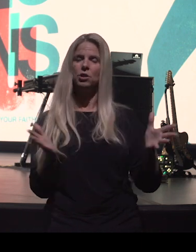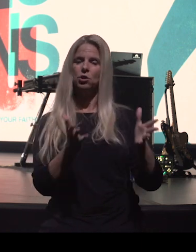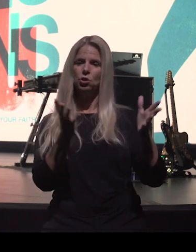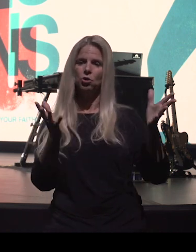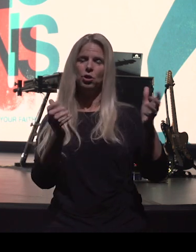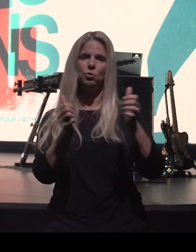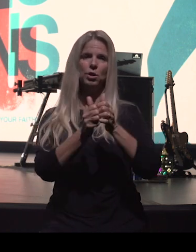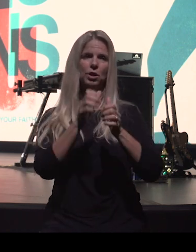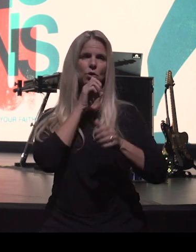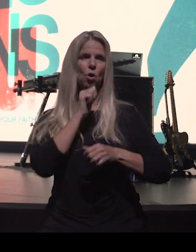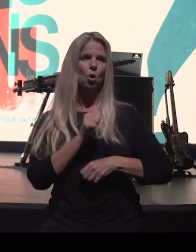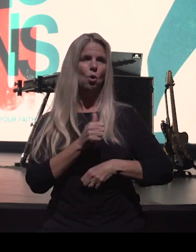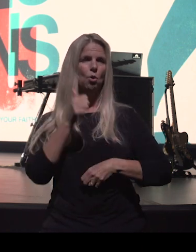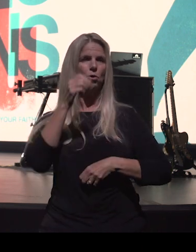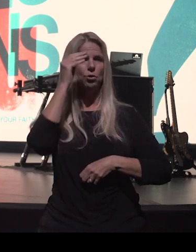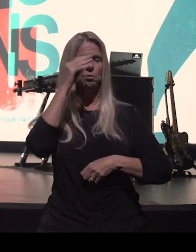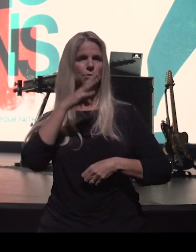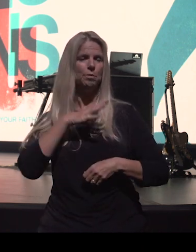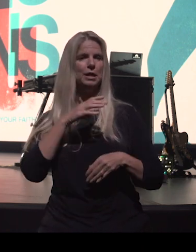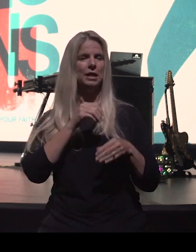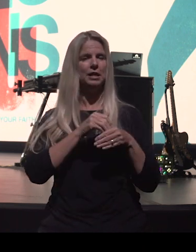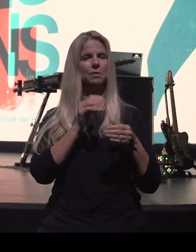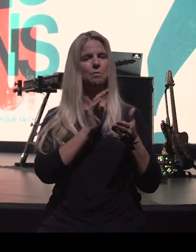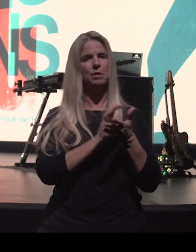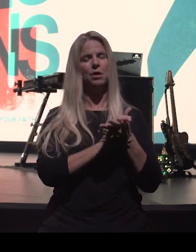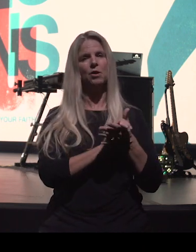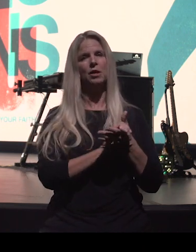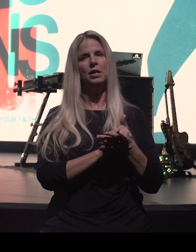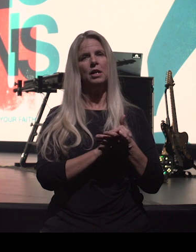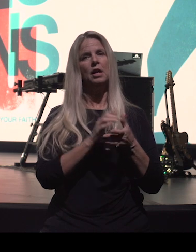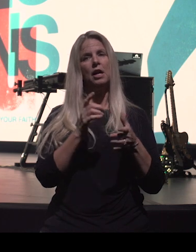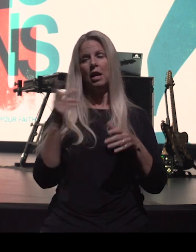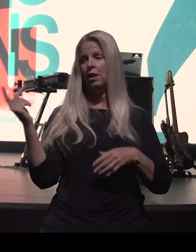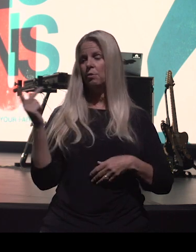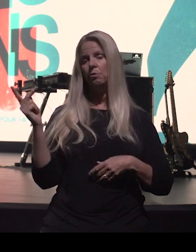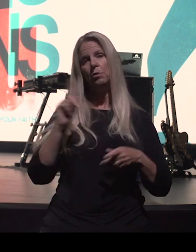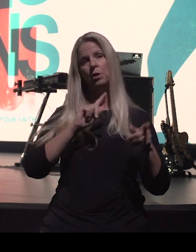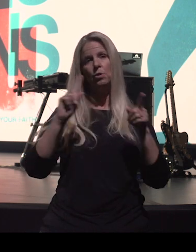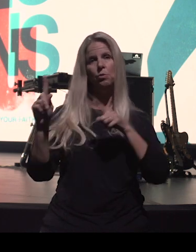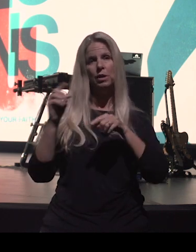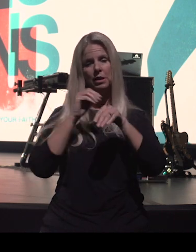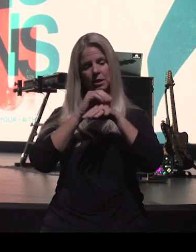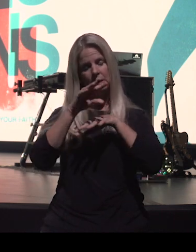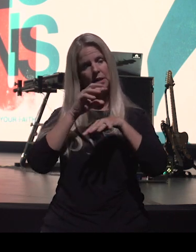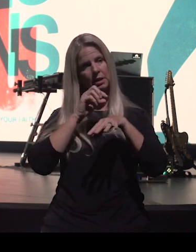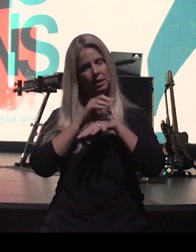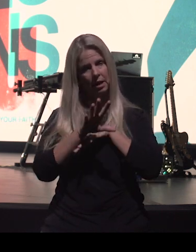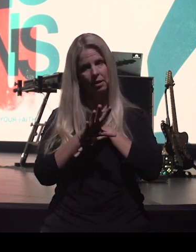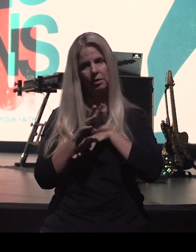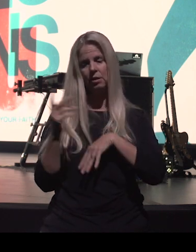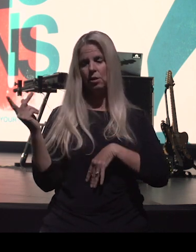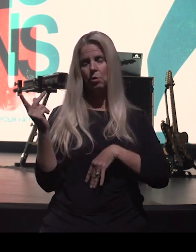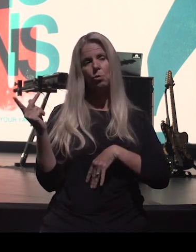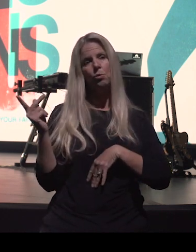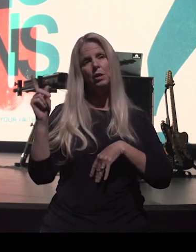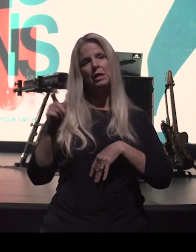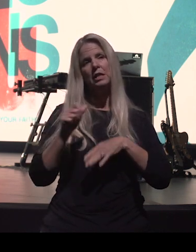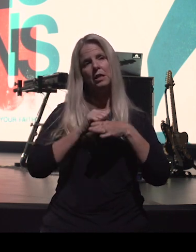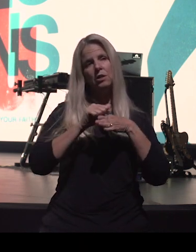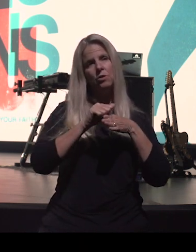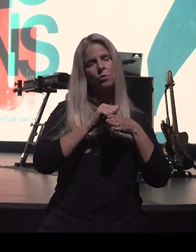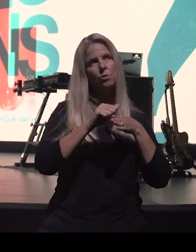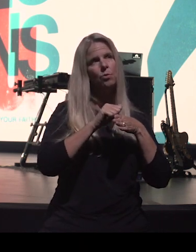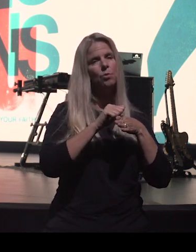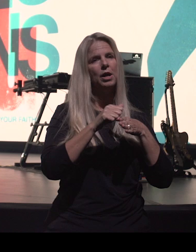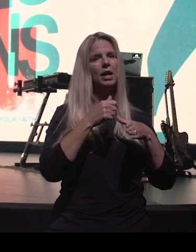that were further along in their marriage. Jamie and I started going to counseling to really deal with some things because we needed the training. And I'm